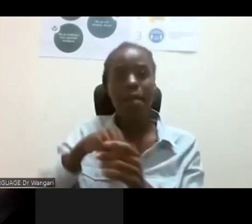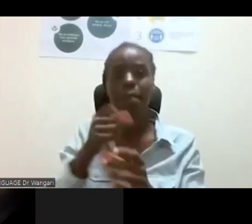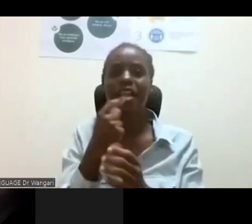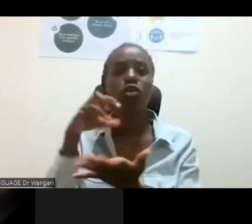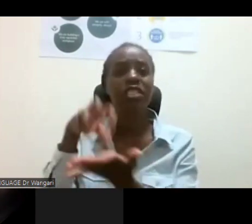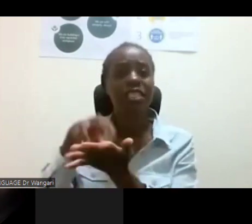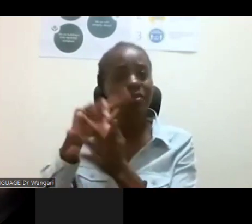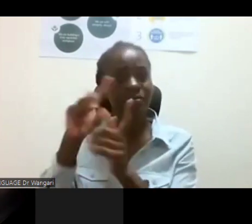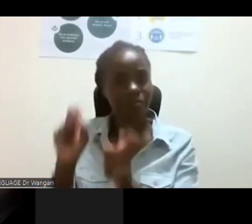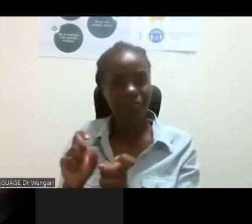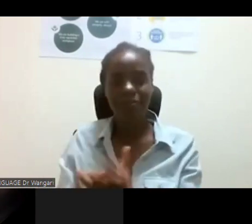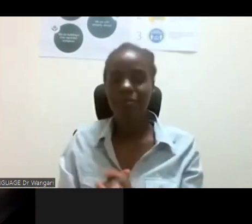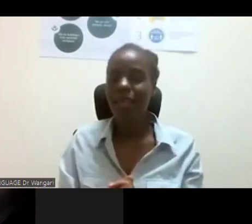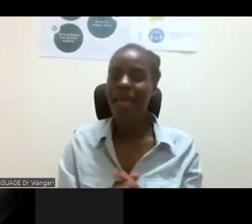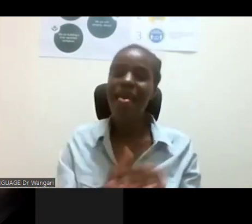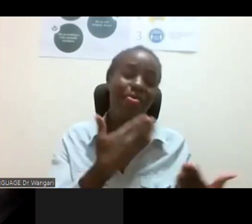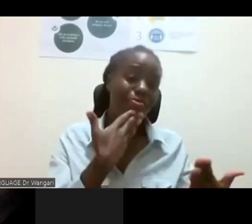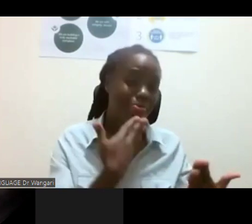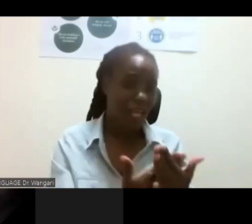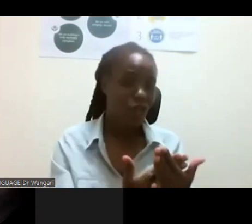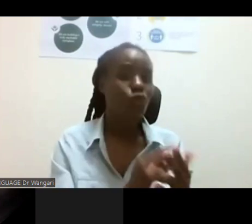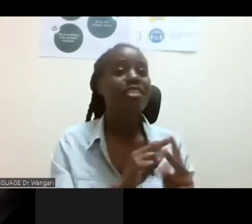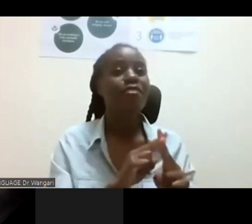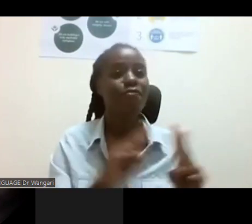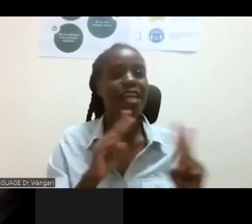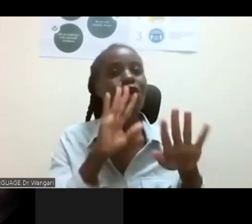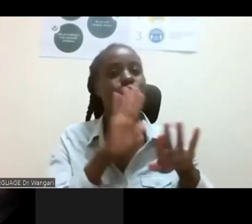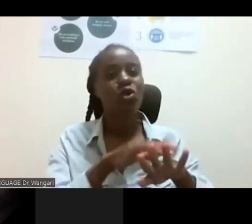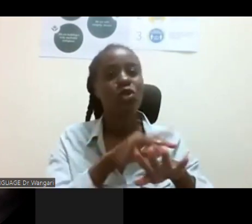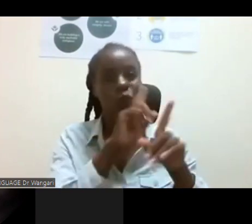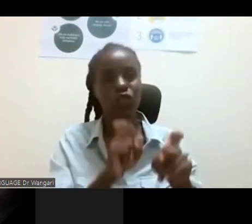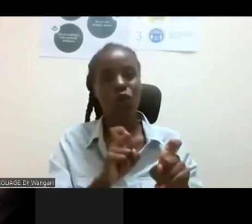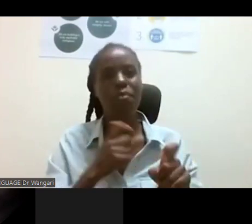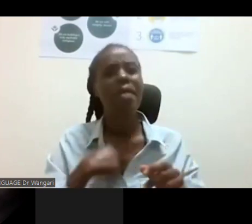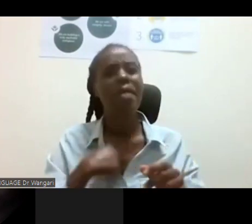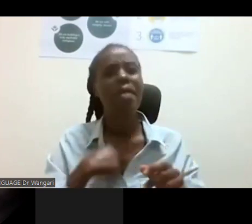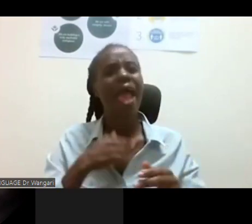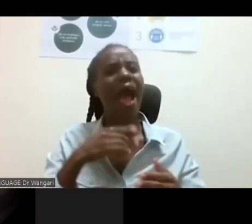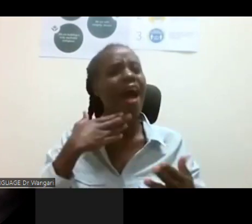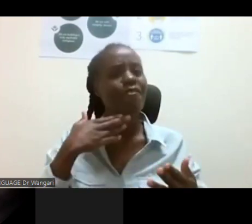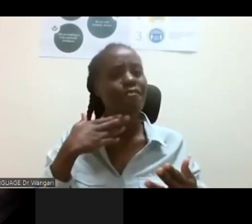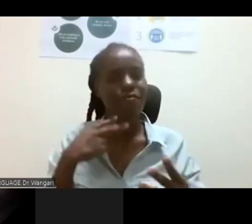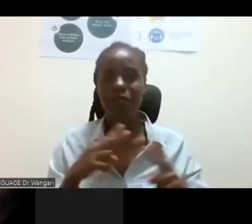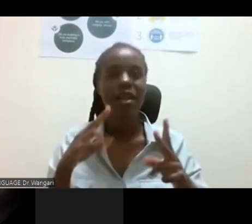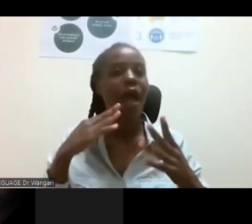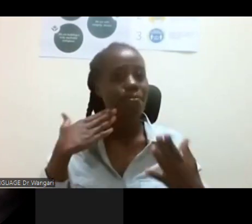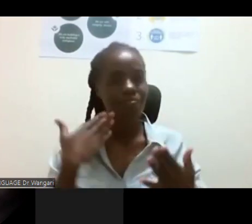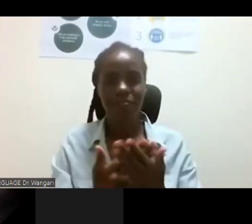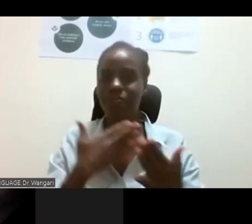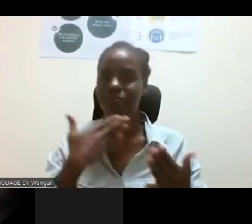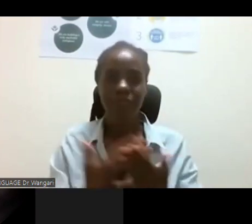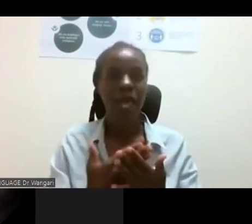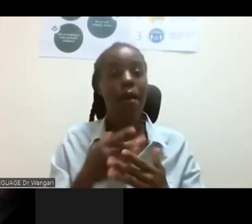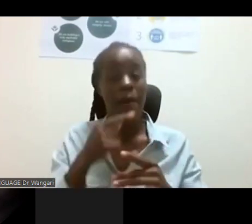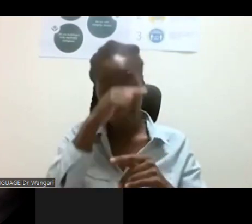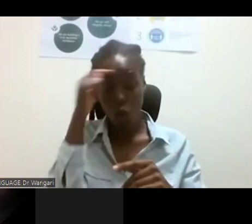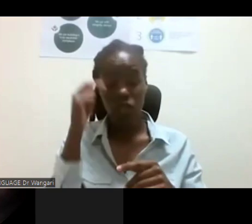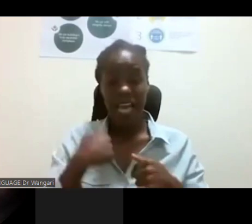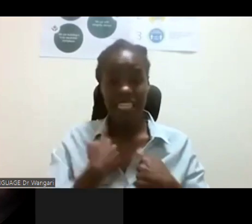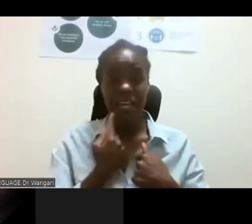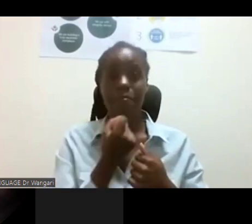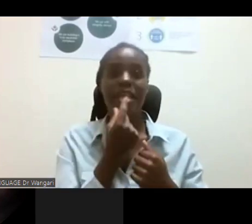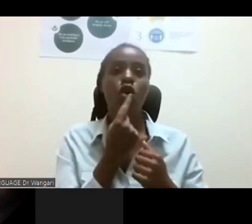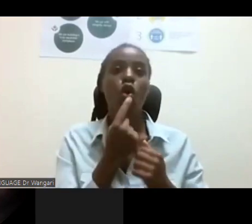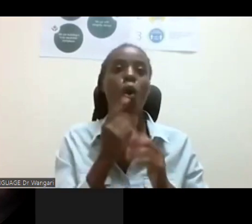That's a very good question. And actually, I really appreciate being a medical personnel, at the same time being